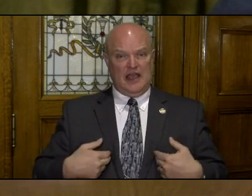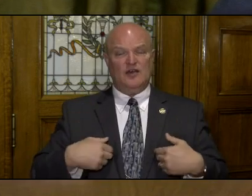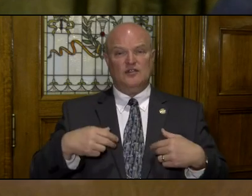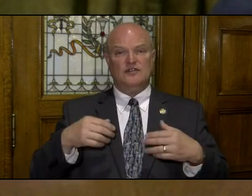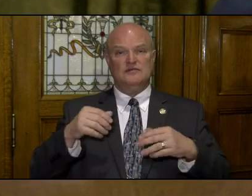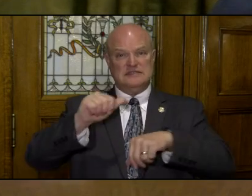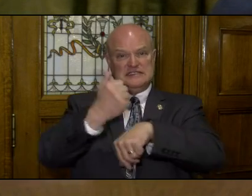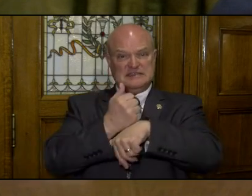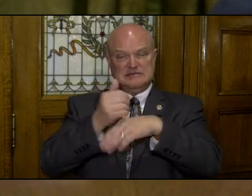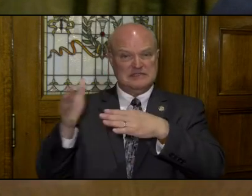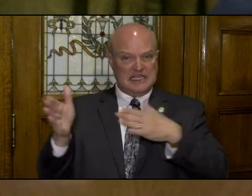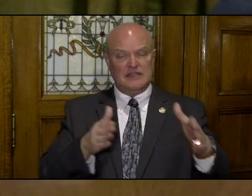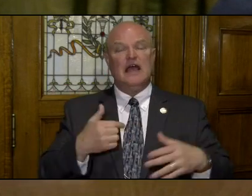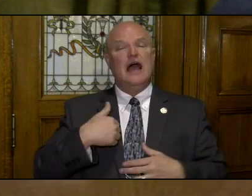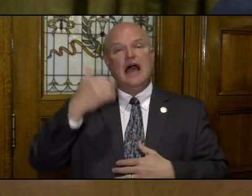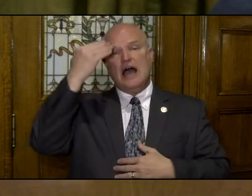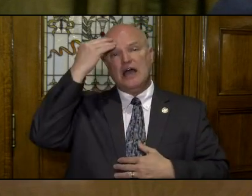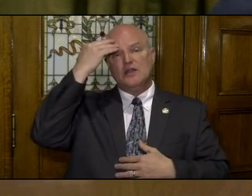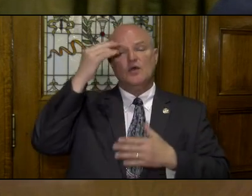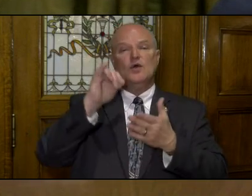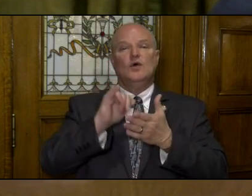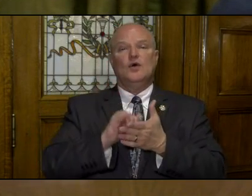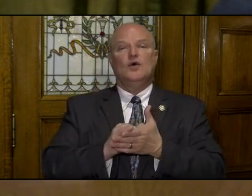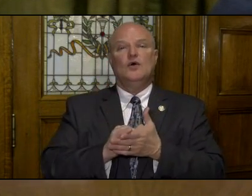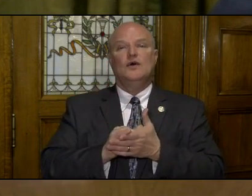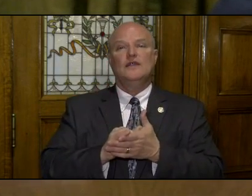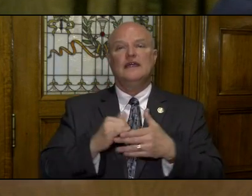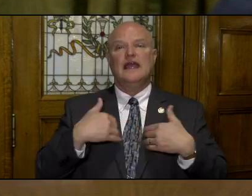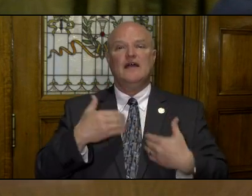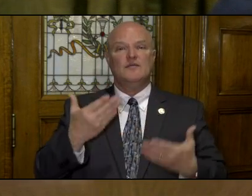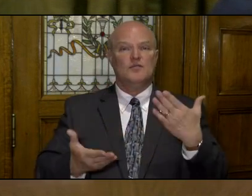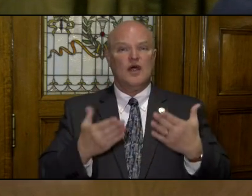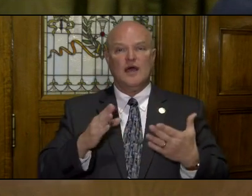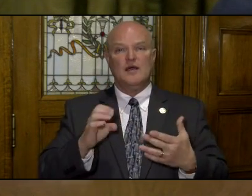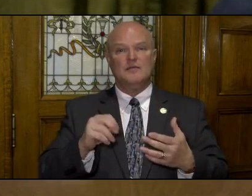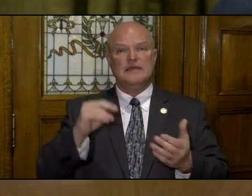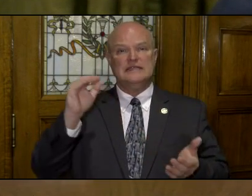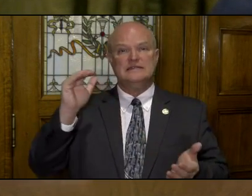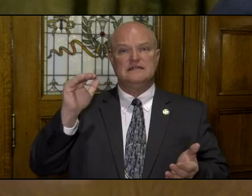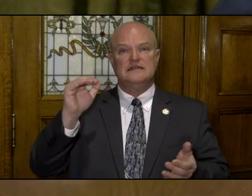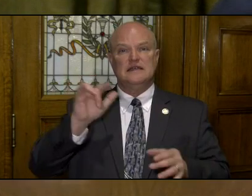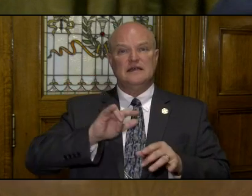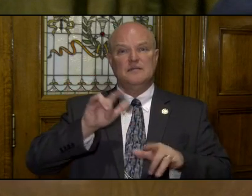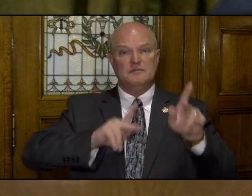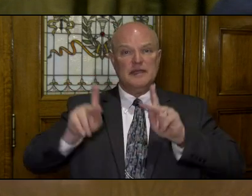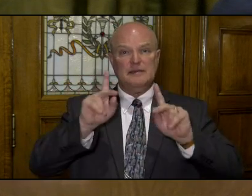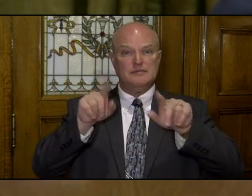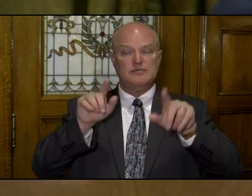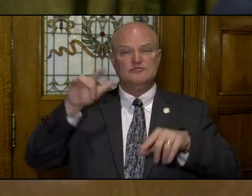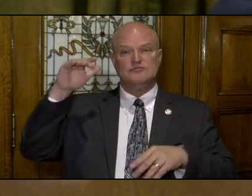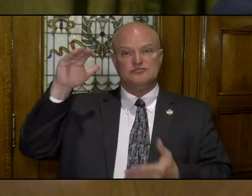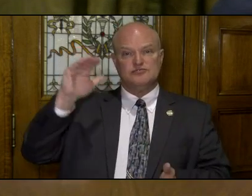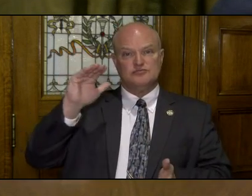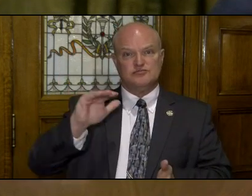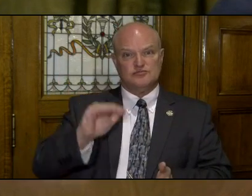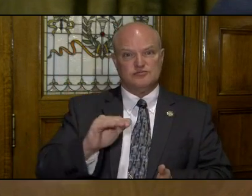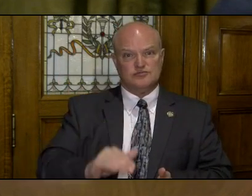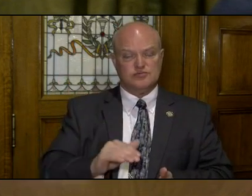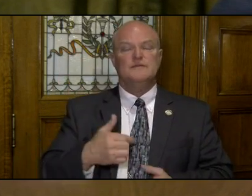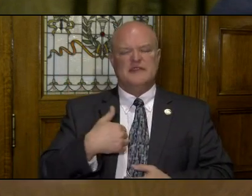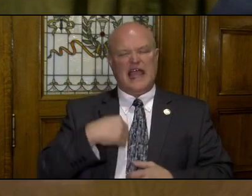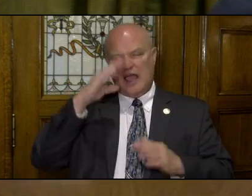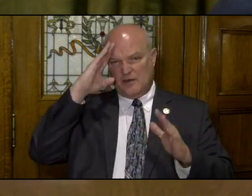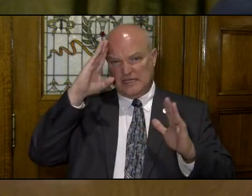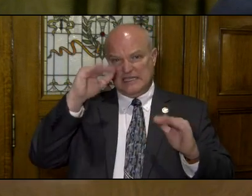protocols. I know that there's probably been a decline in passenger travel, and I